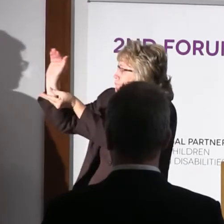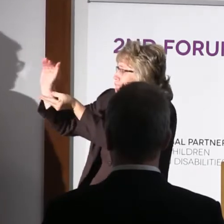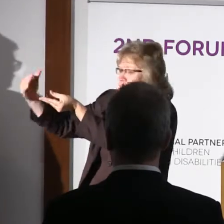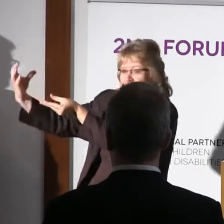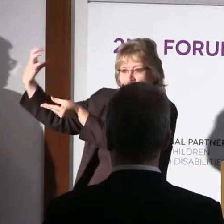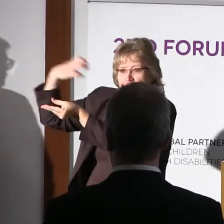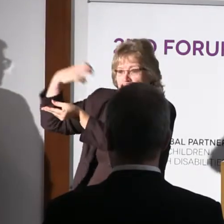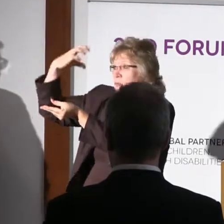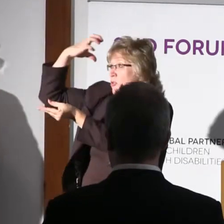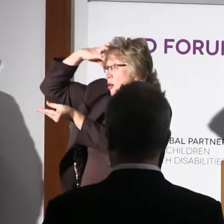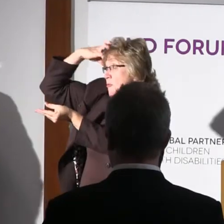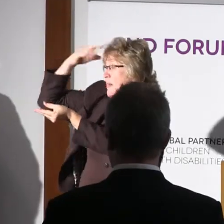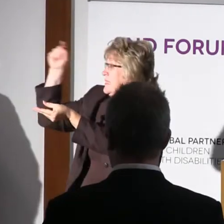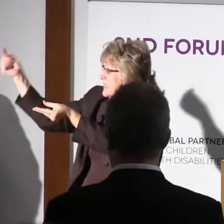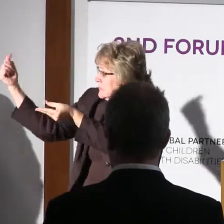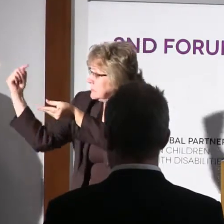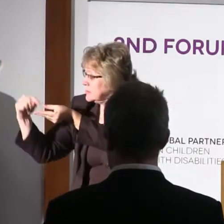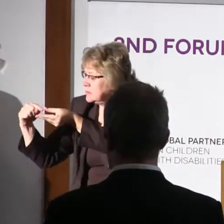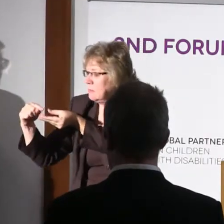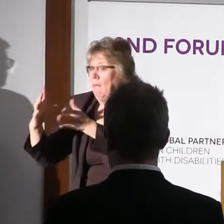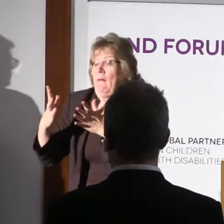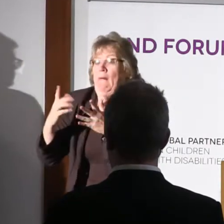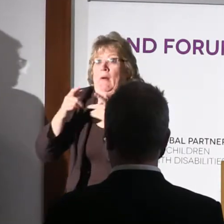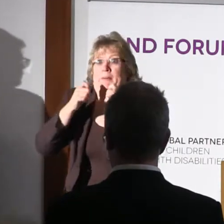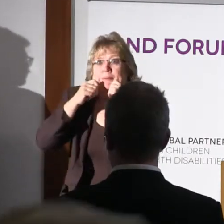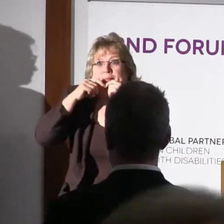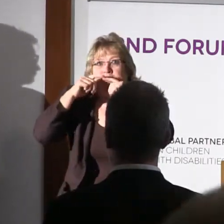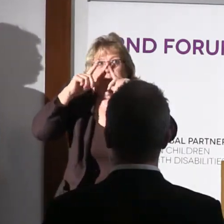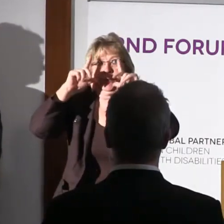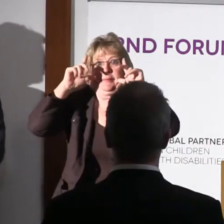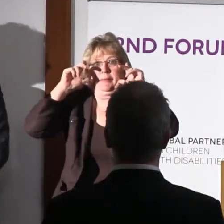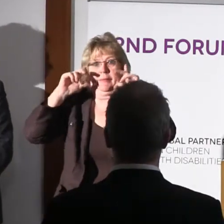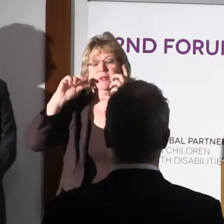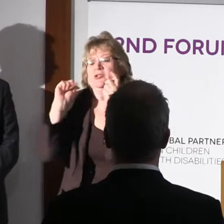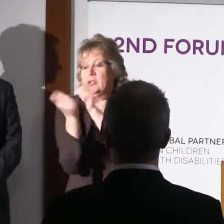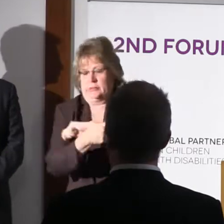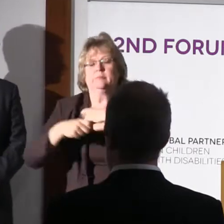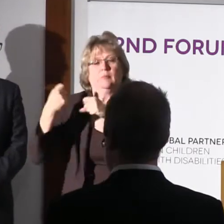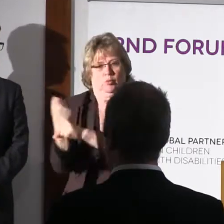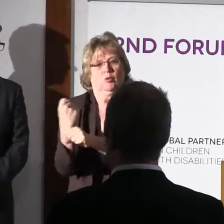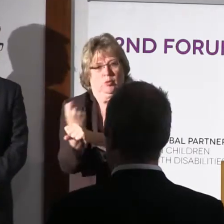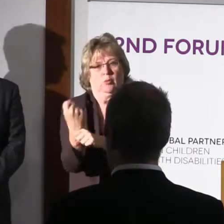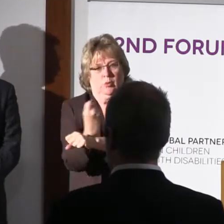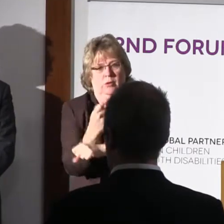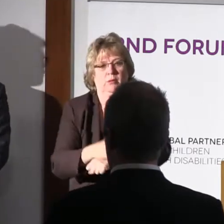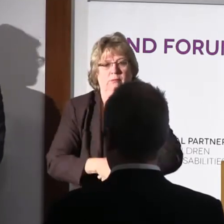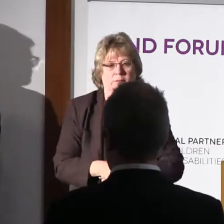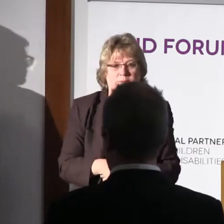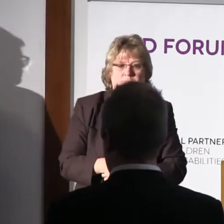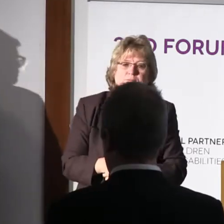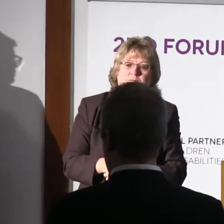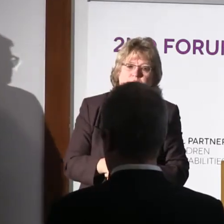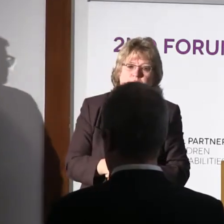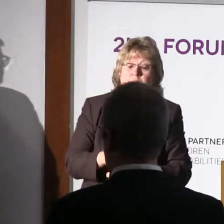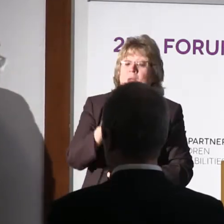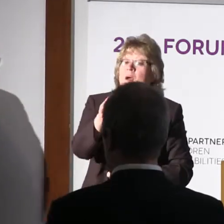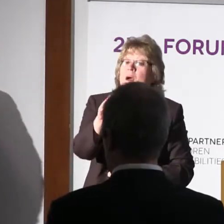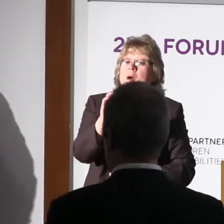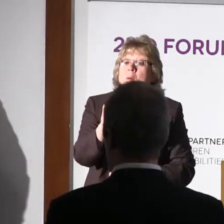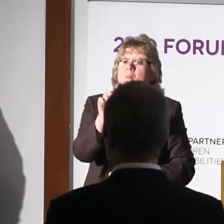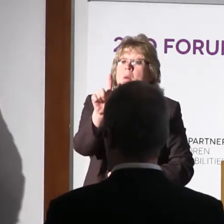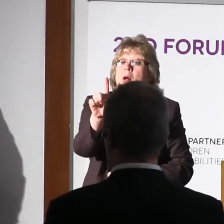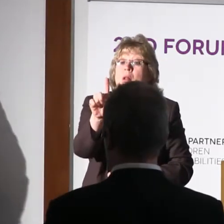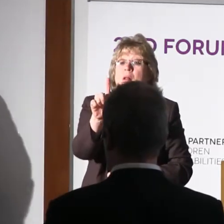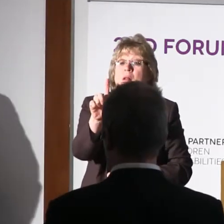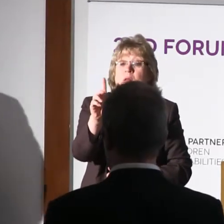deinstitutionalization in Moldova and efforts to realize the right to work for persons with disabilities in Costa Rica,